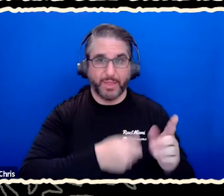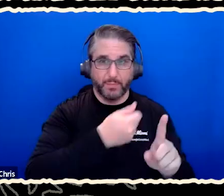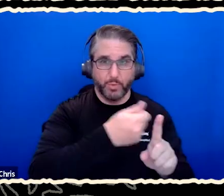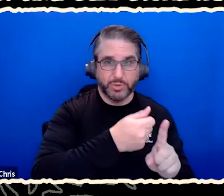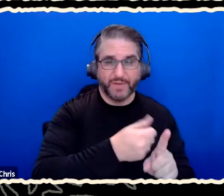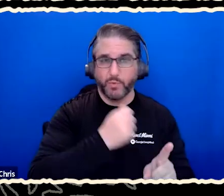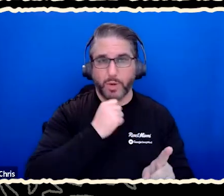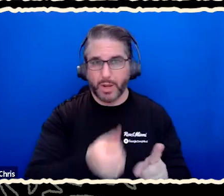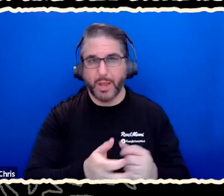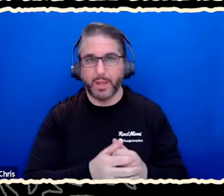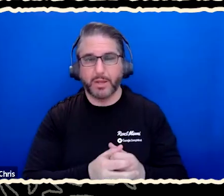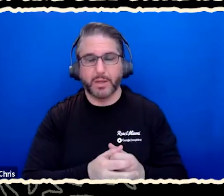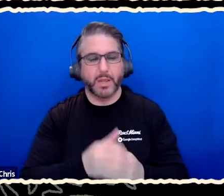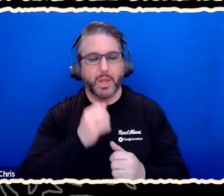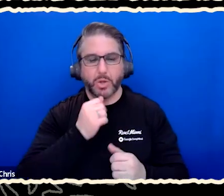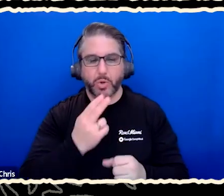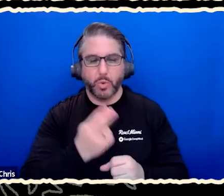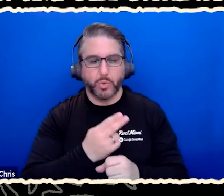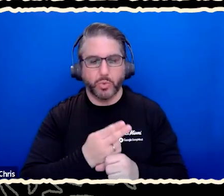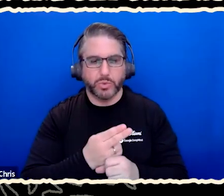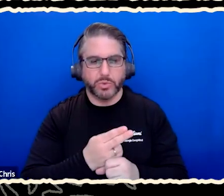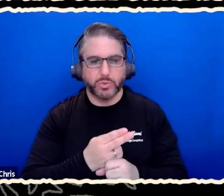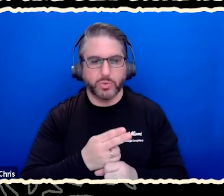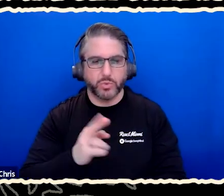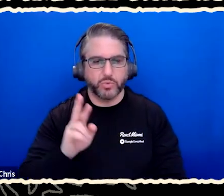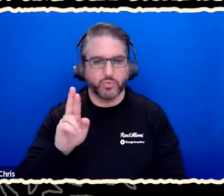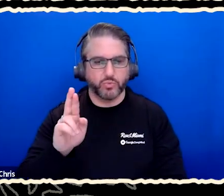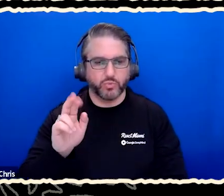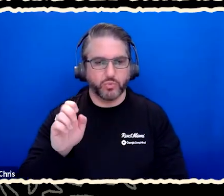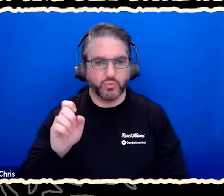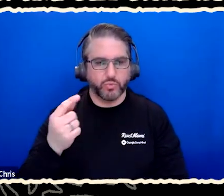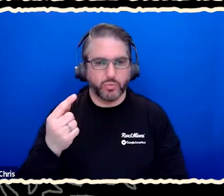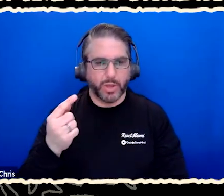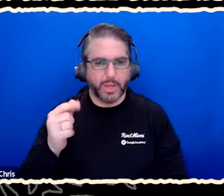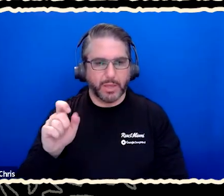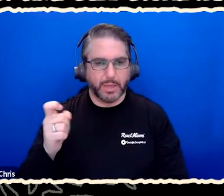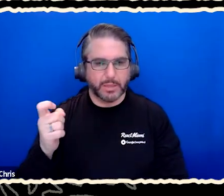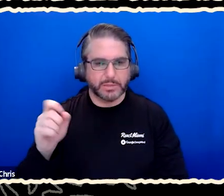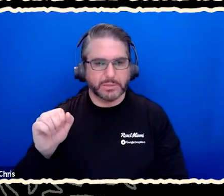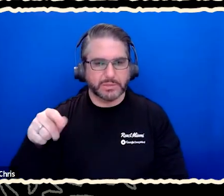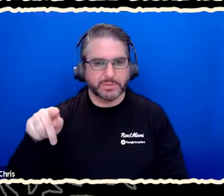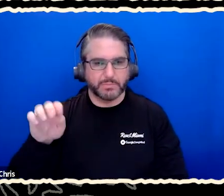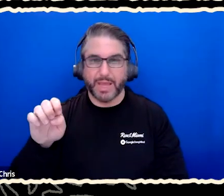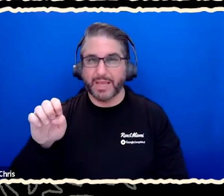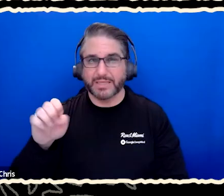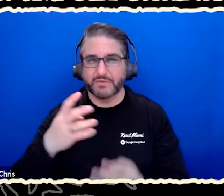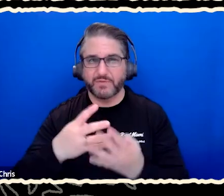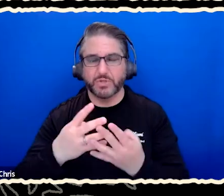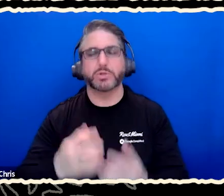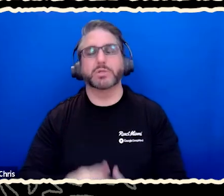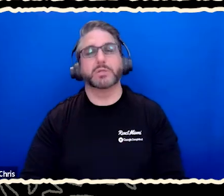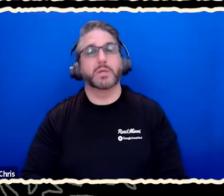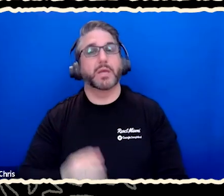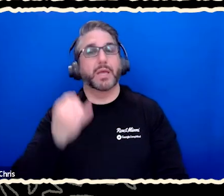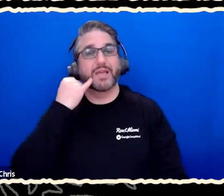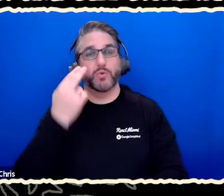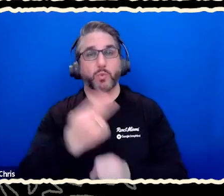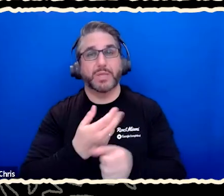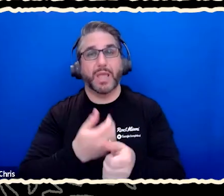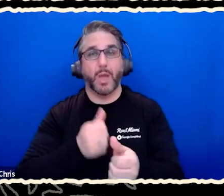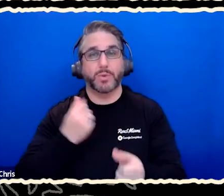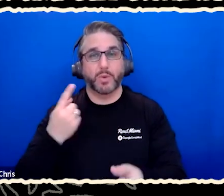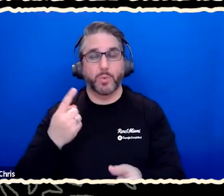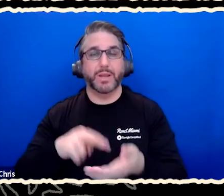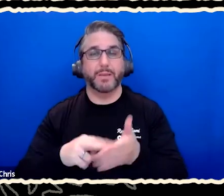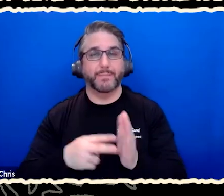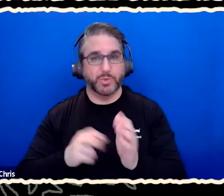go for regex-based filters because, as I said, if you do it on an outdated level, for example, you might have a